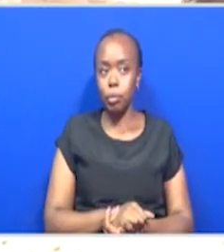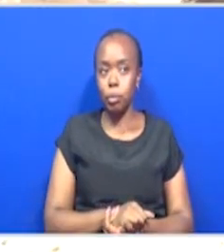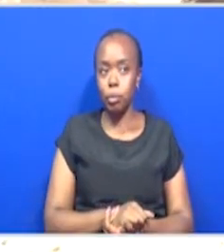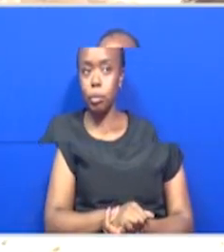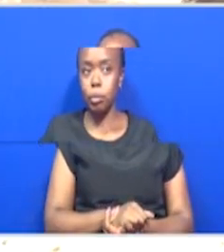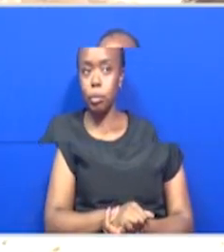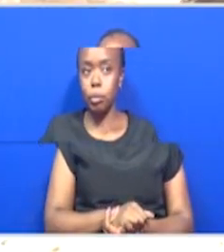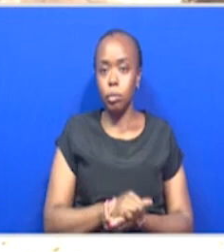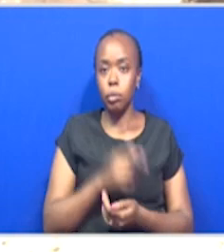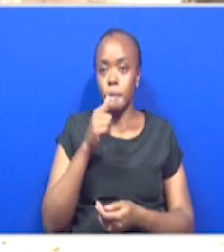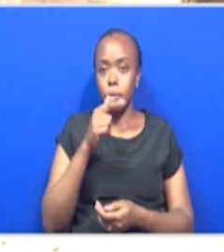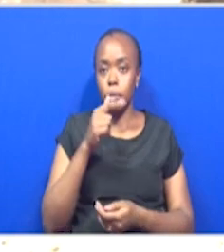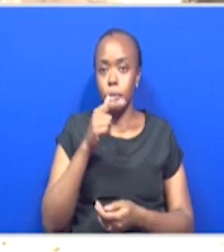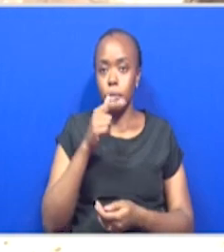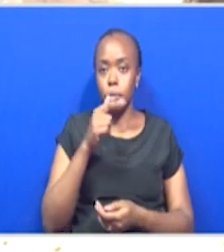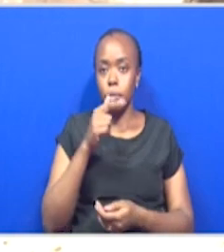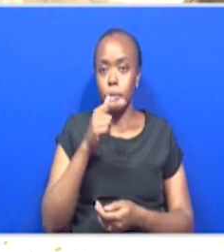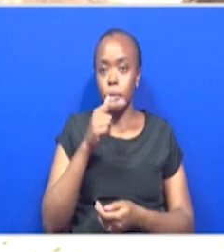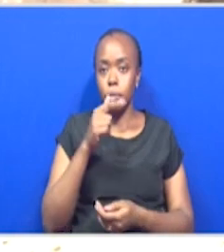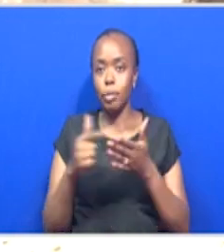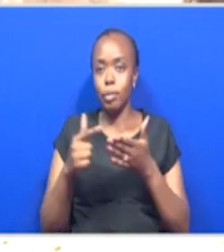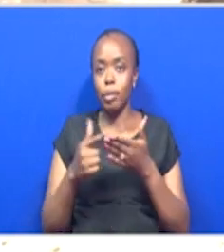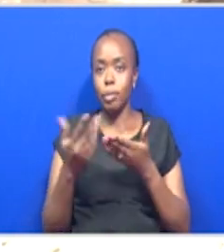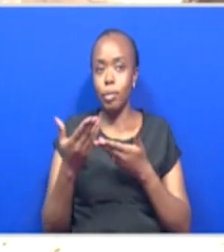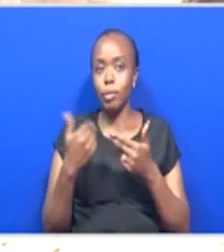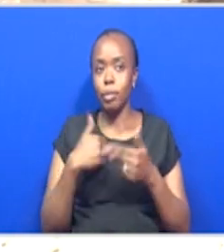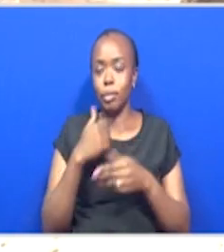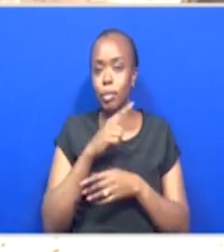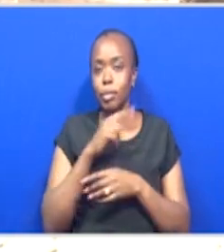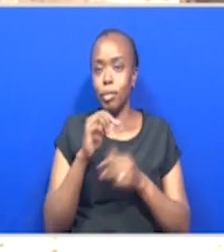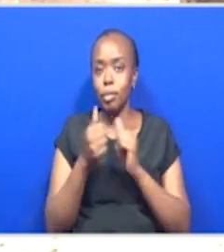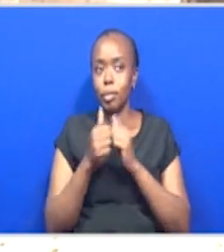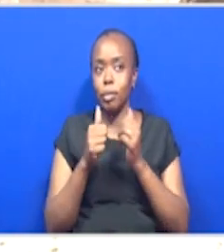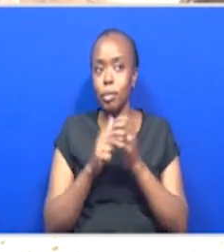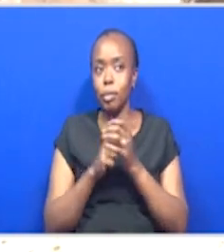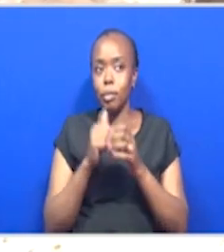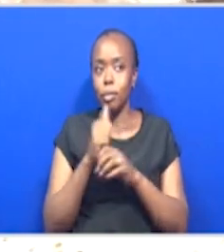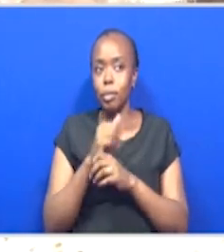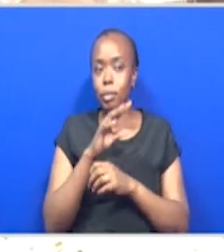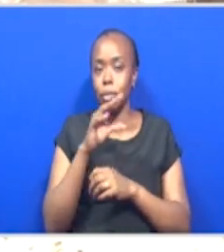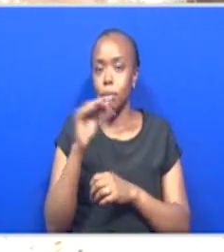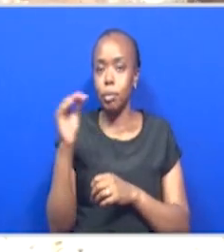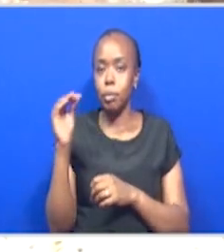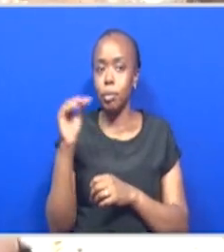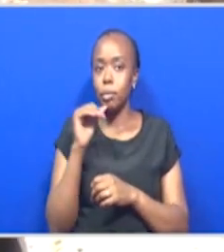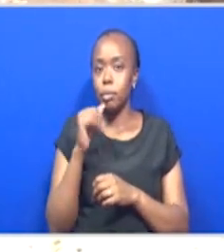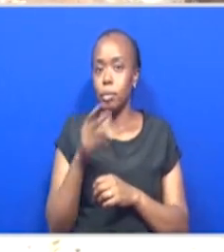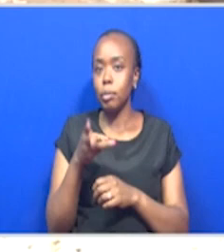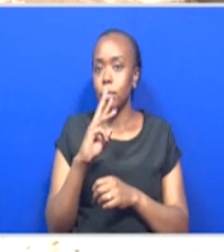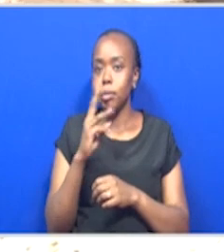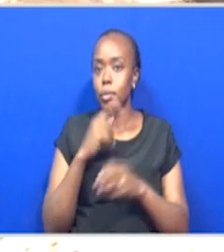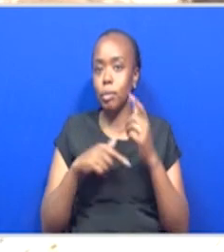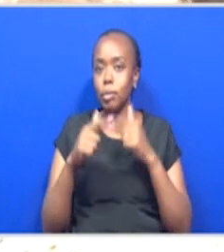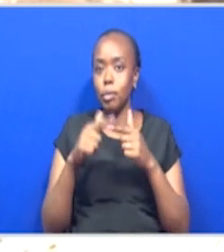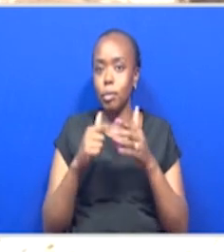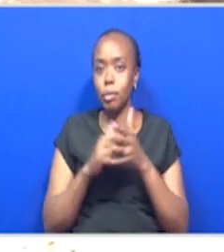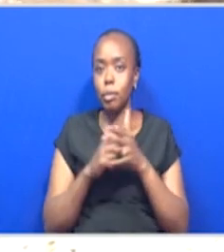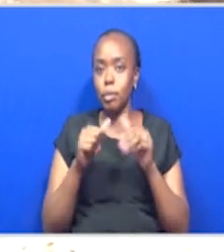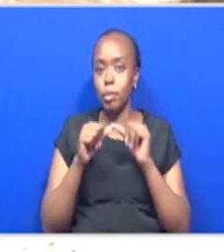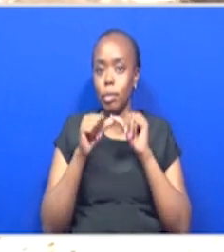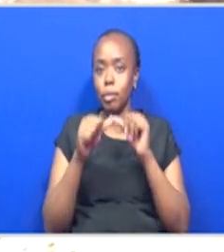Within 2 minutes tukasikia ka ni bomb imeexplode juu hapo ukiona kuna kishimo na ndo maji ikuja kwanza ikapiga